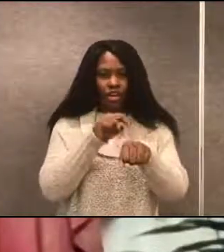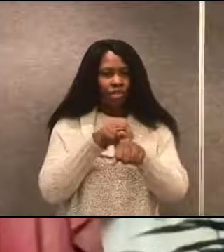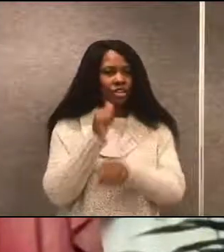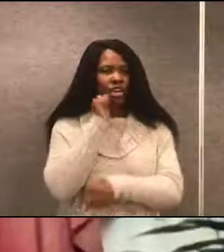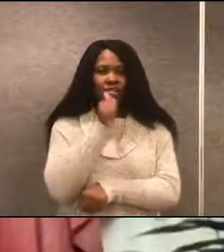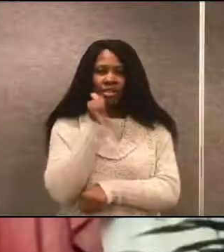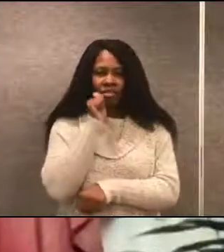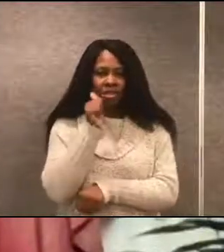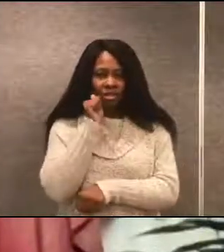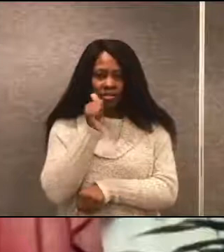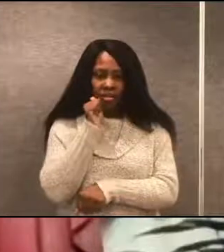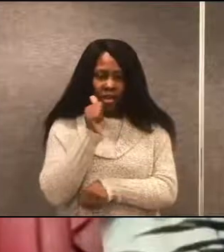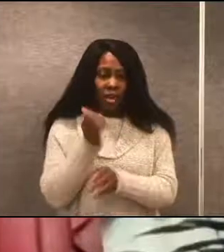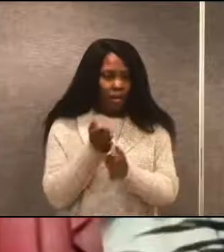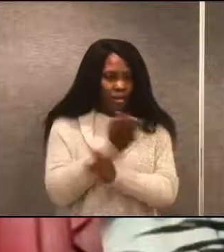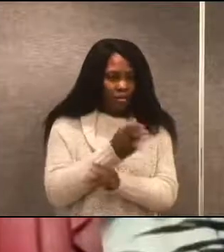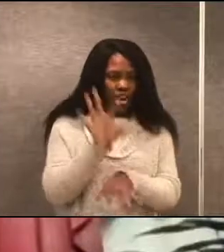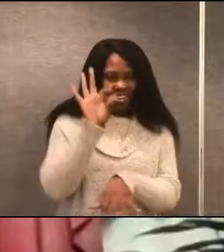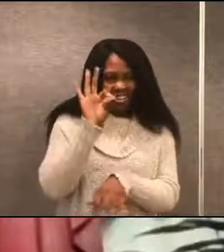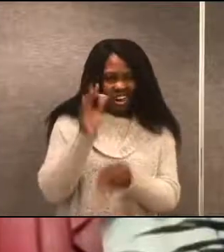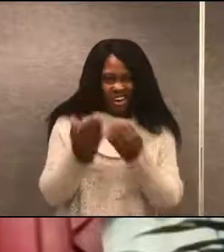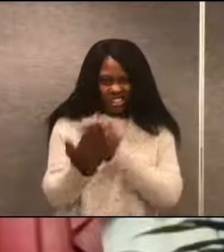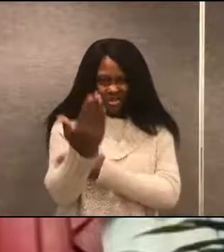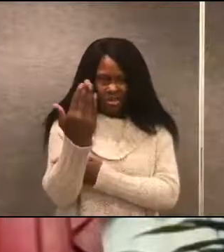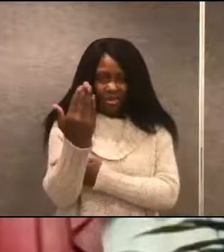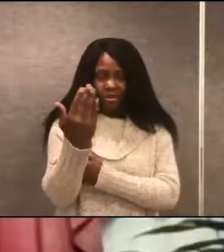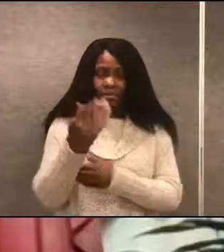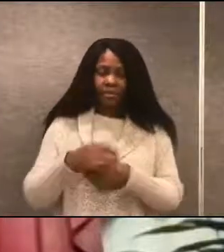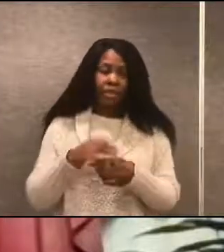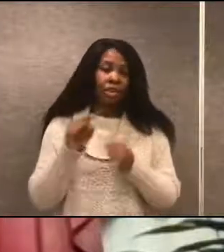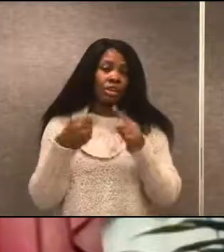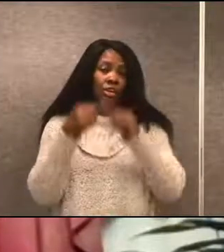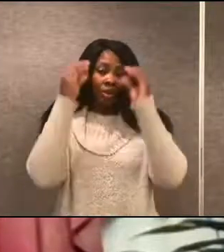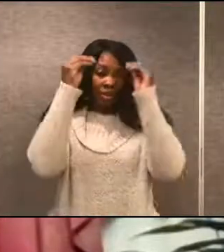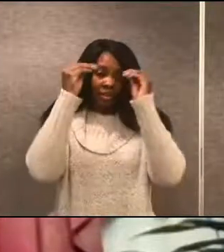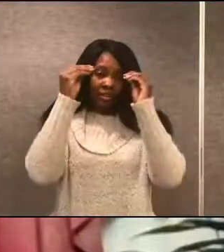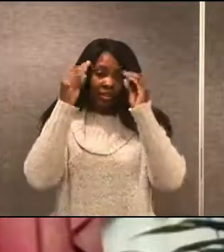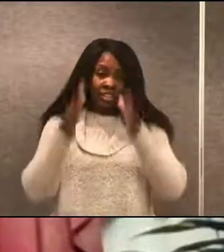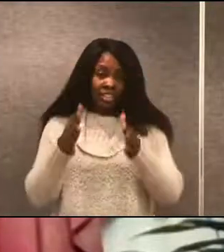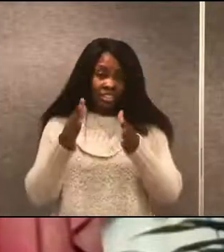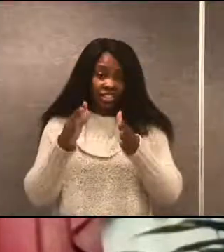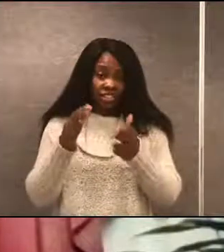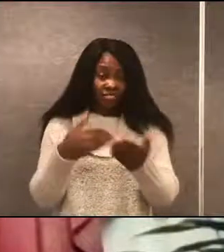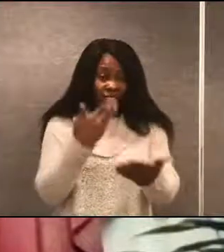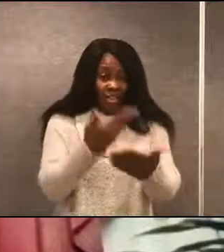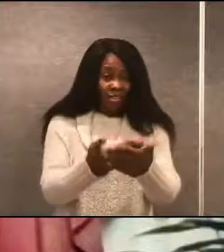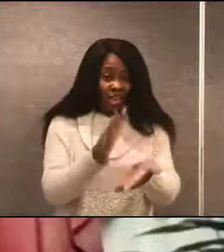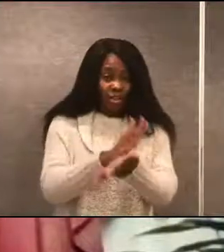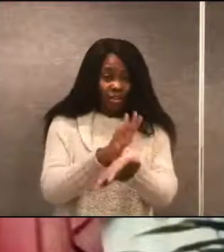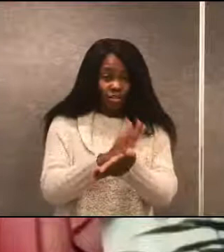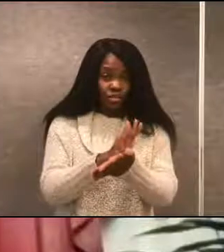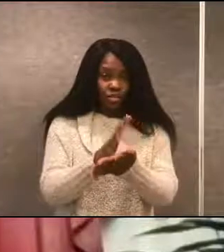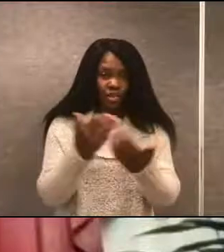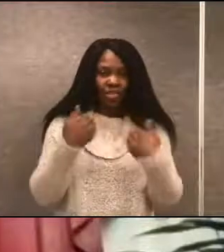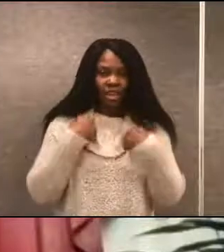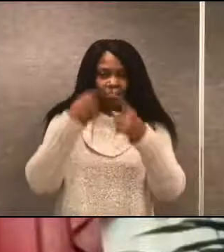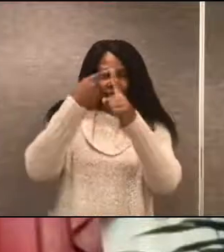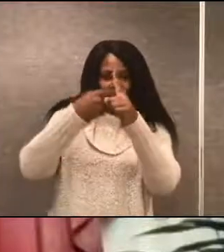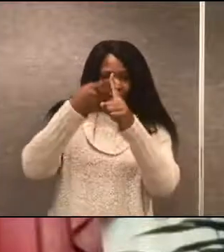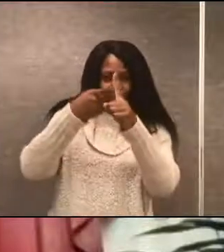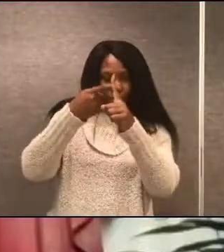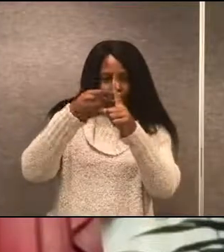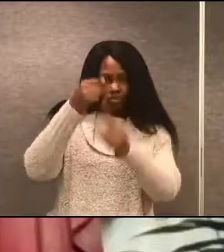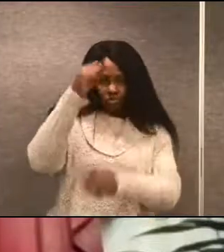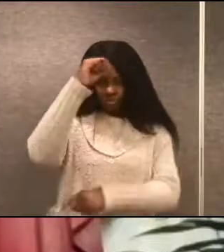9 o'clock a.m. In addition to that, when teachers come to school, they have their temperature taken. For anyone with a temperature, or elevated